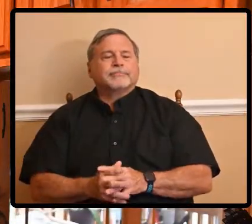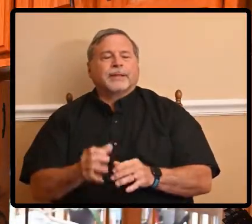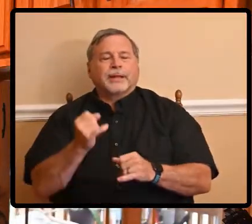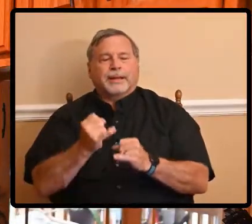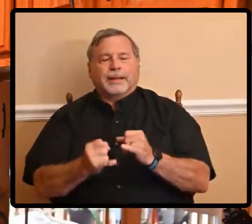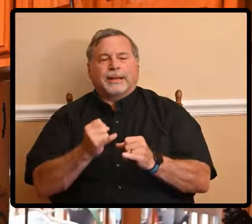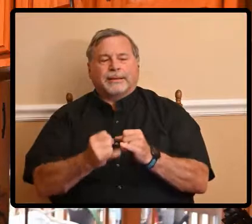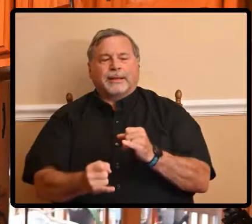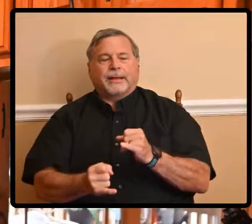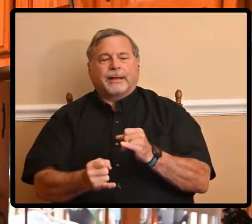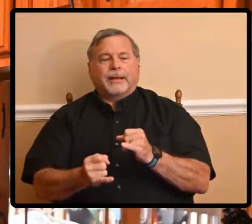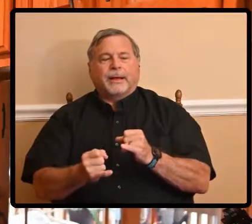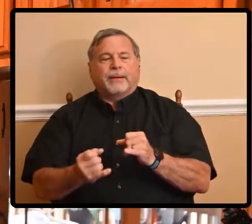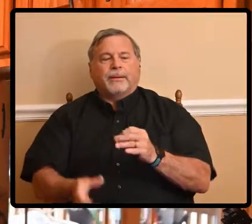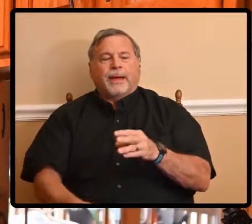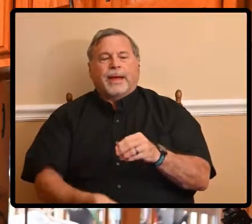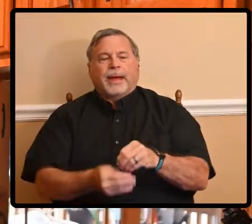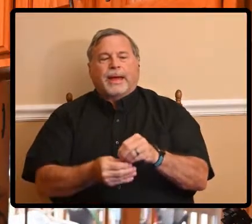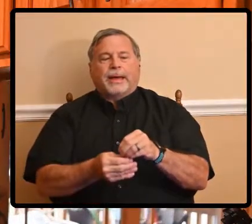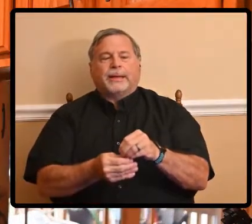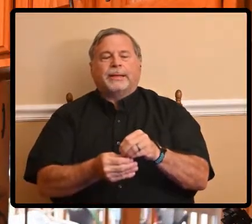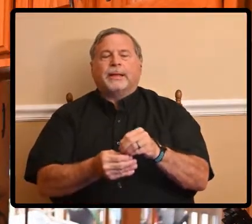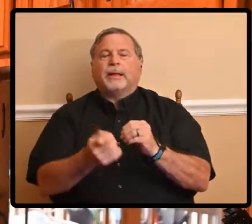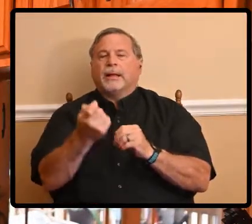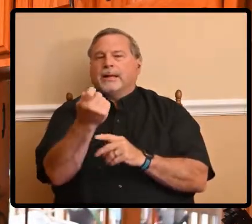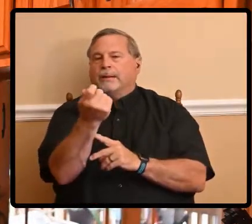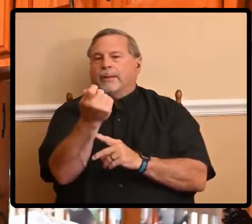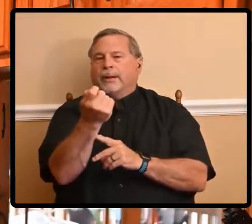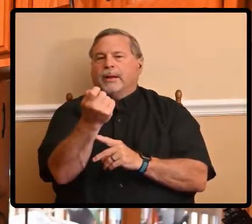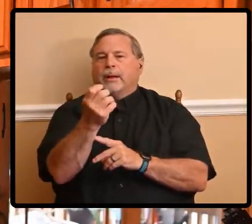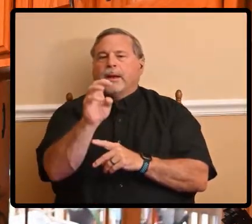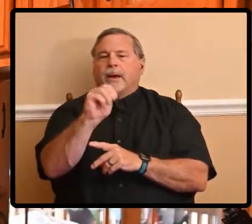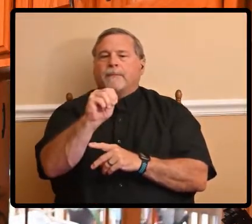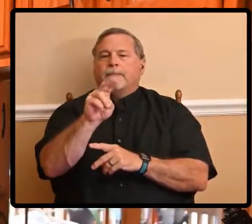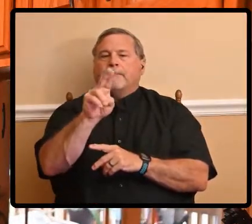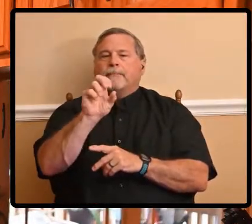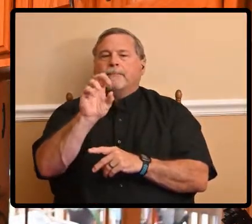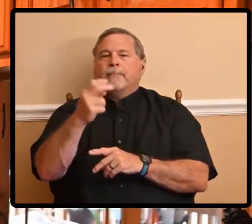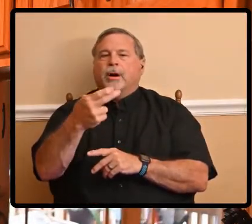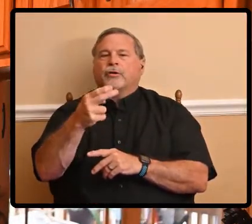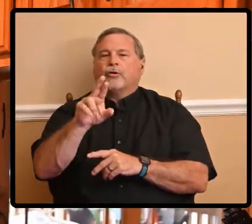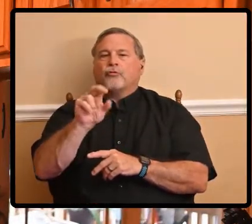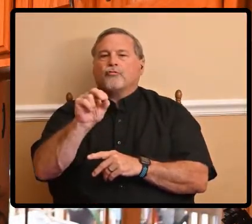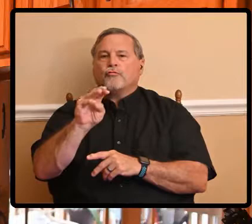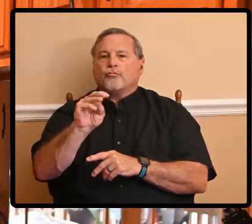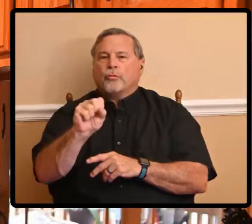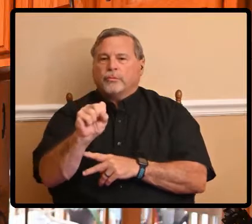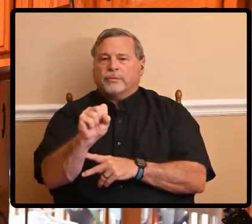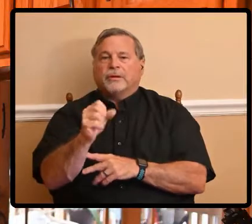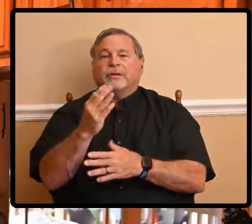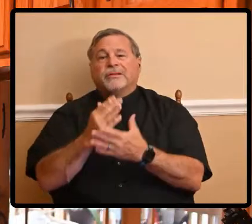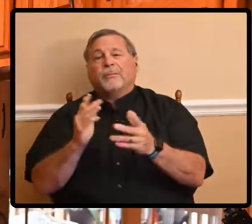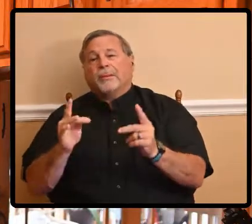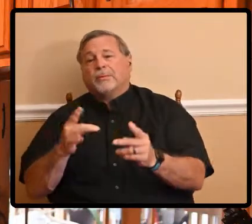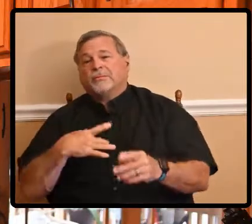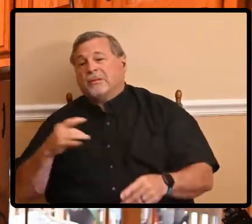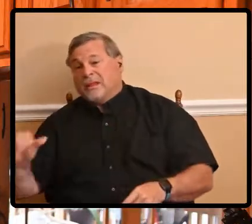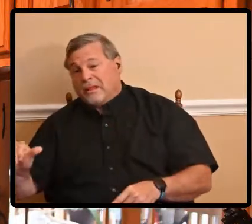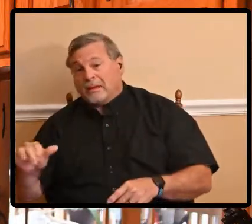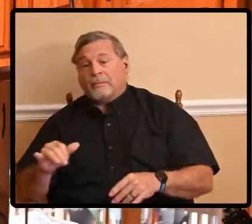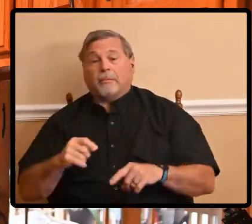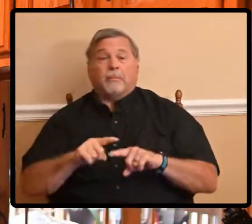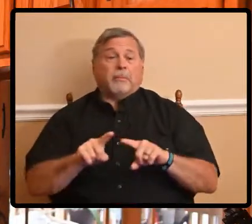Now the last thing I might want to put in, I'm going to put in a little bit of mushrooms into mine. Now some people don't put mushrooms